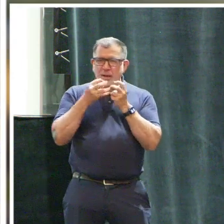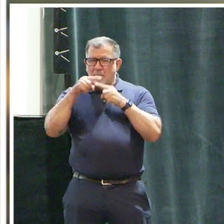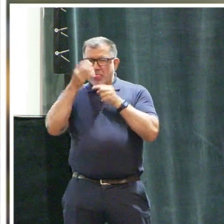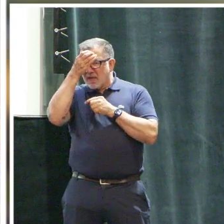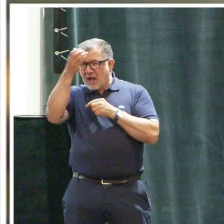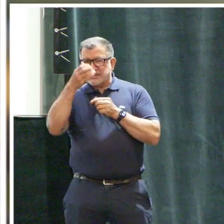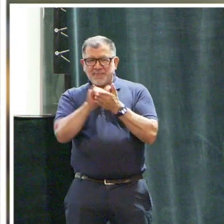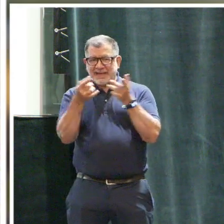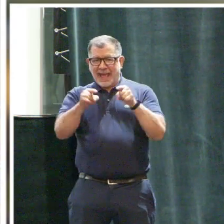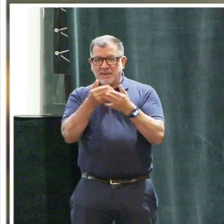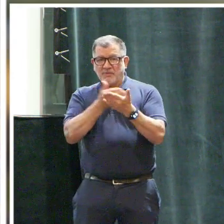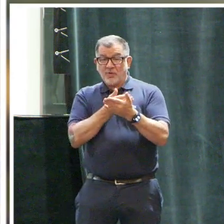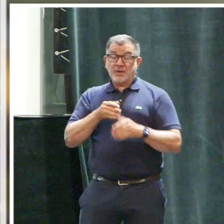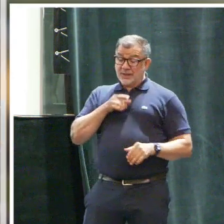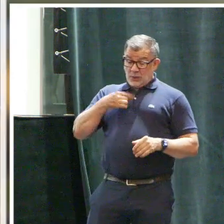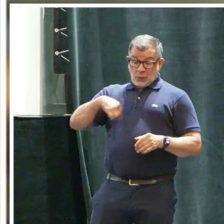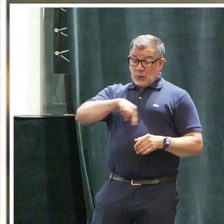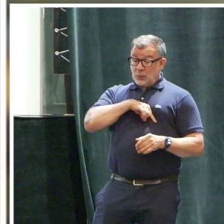We certainly have no